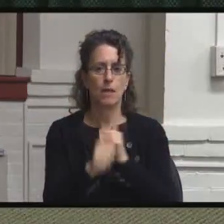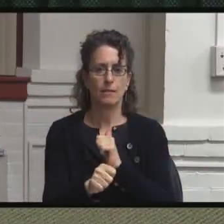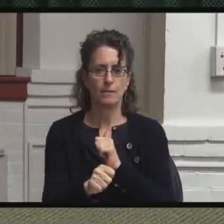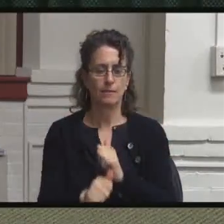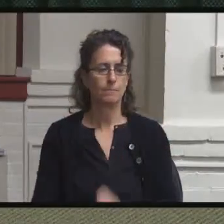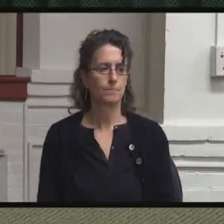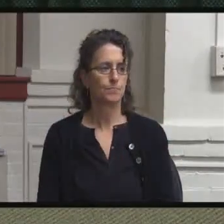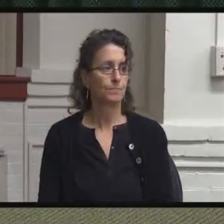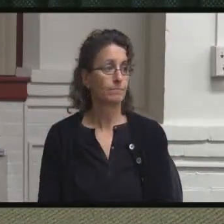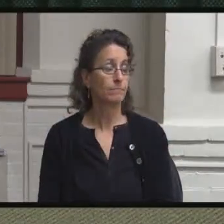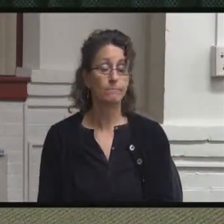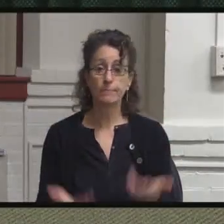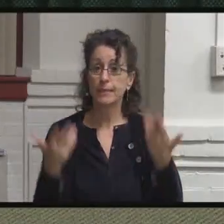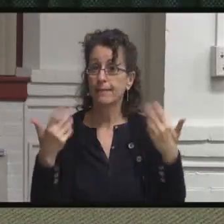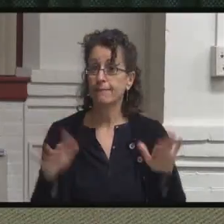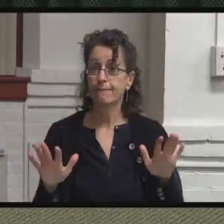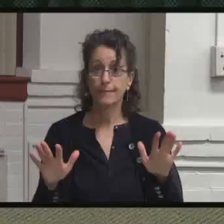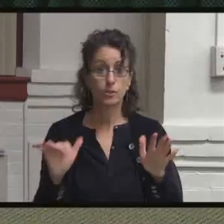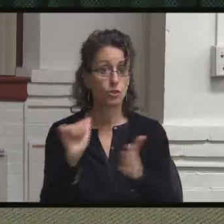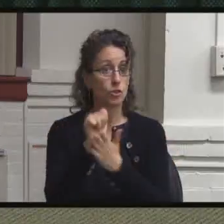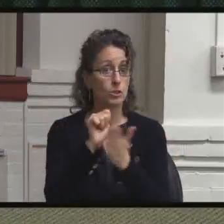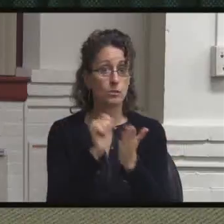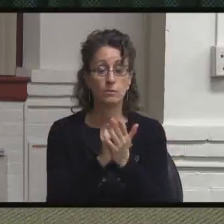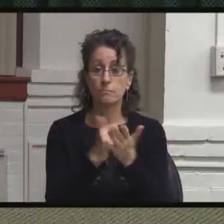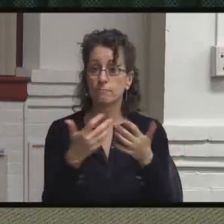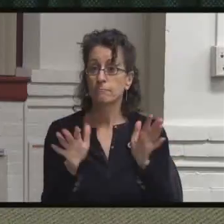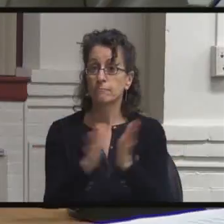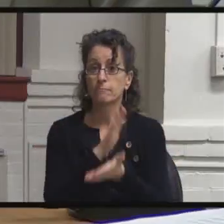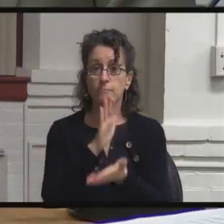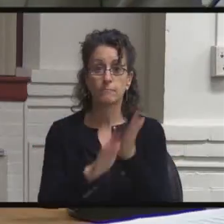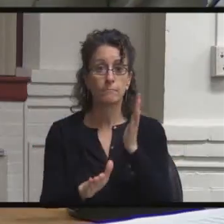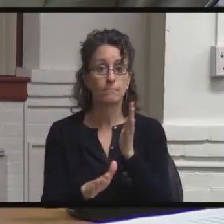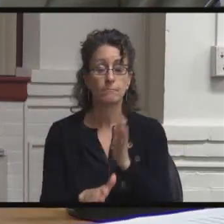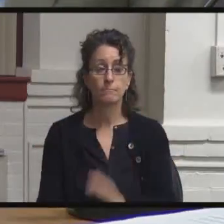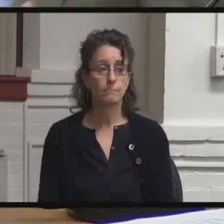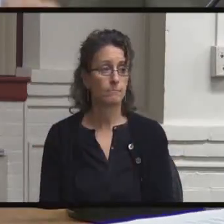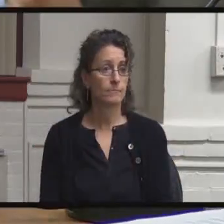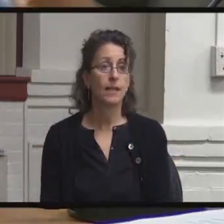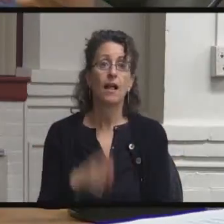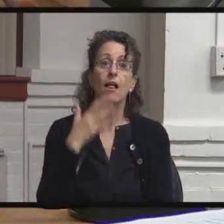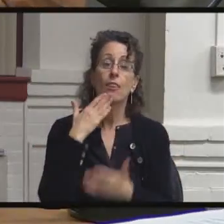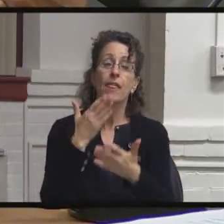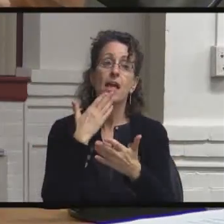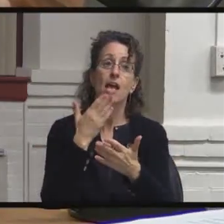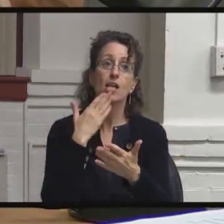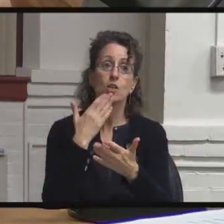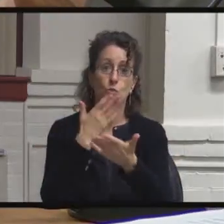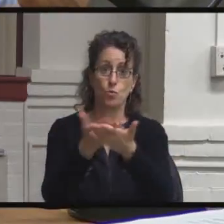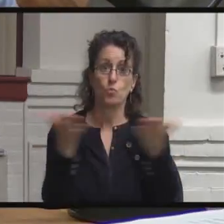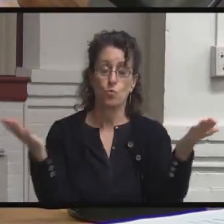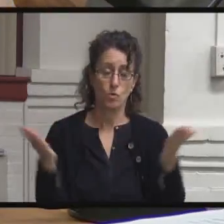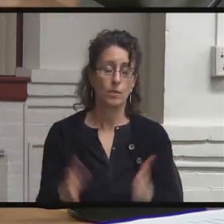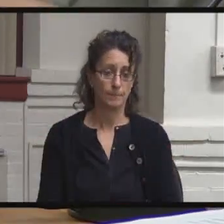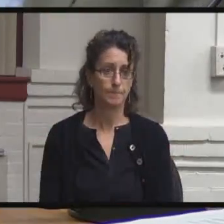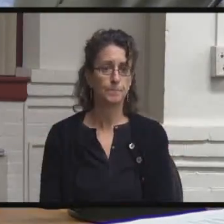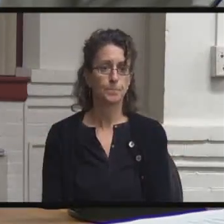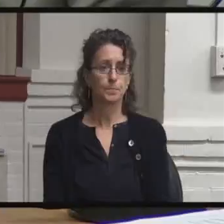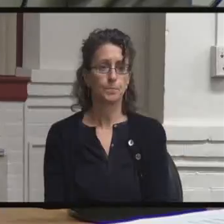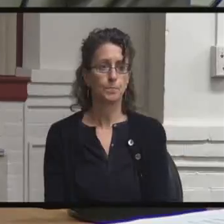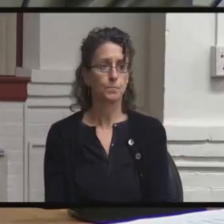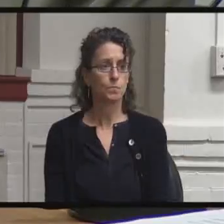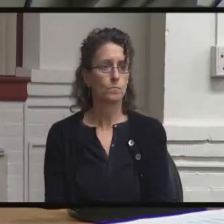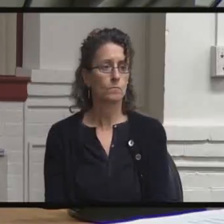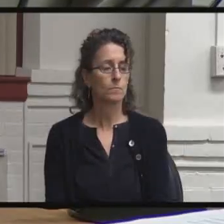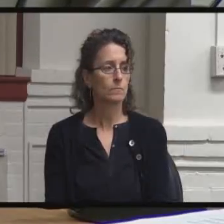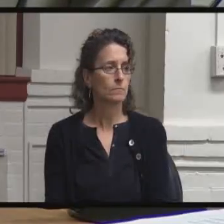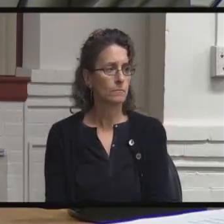4-0. That's the end of the regular meeting agenda. Thank you. Thanks, guys. Thank you, gentlemen, thank you for much. Your work.